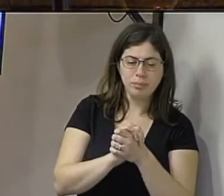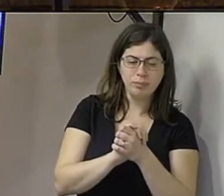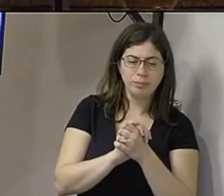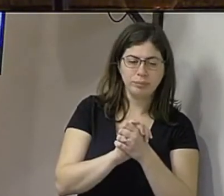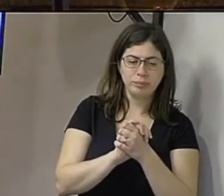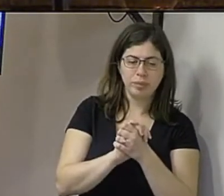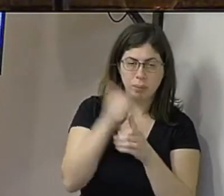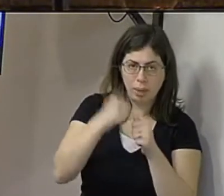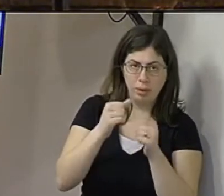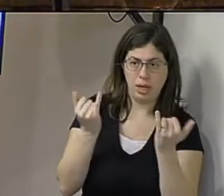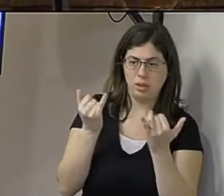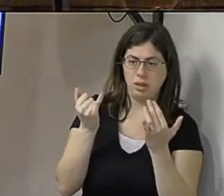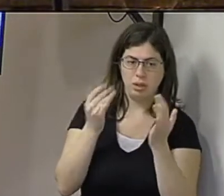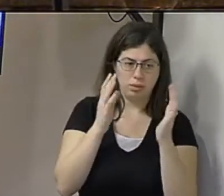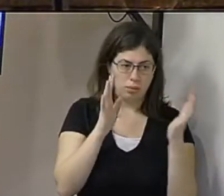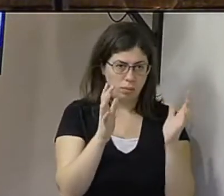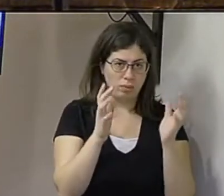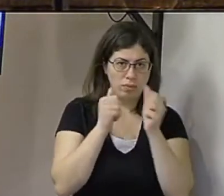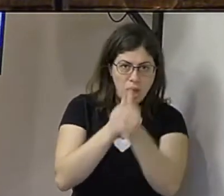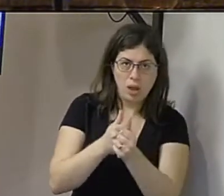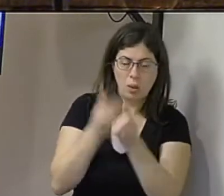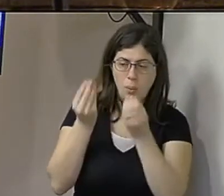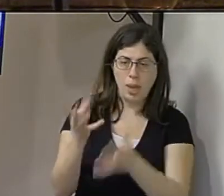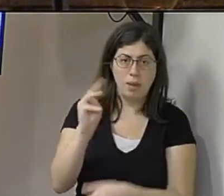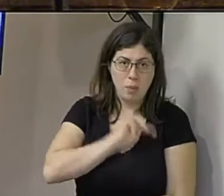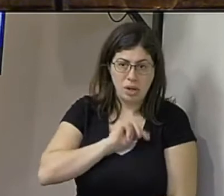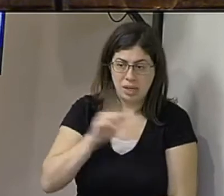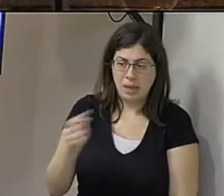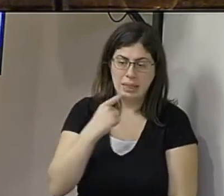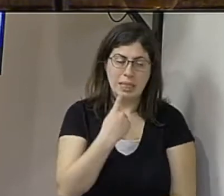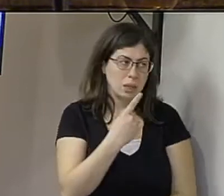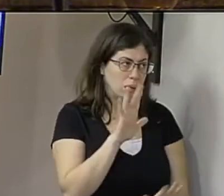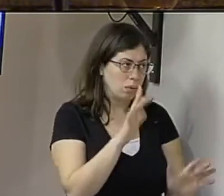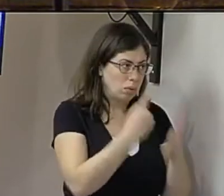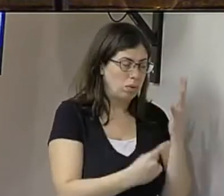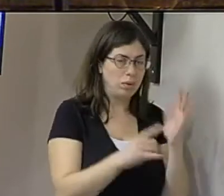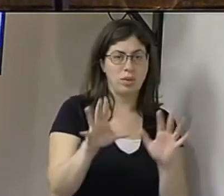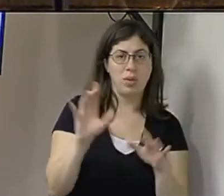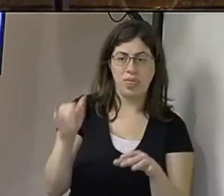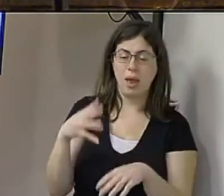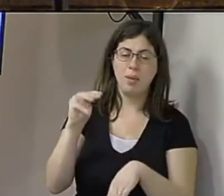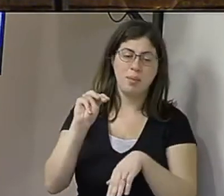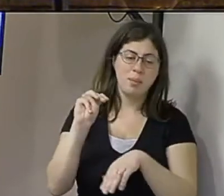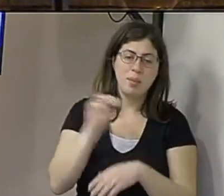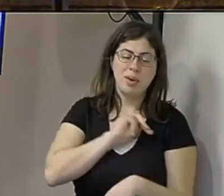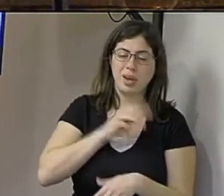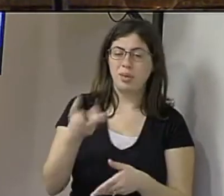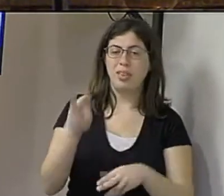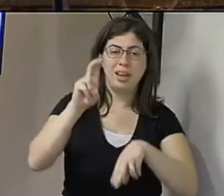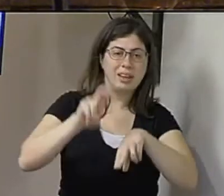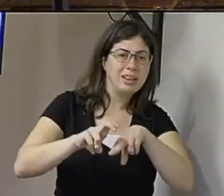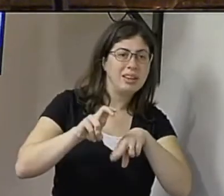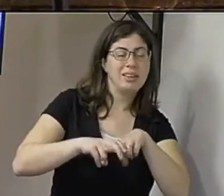verse 21, remember, she's paying attention to Mordecai. She's doing what Mordecai tells her to do. That's going to be important in a second. In those days, as Mordecai was sitting at the king's gate, Bigthan